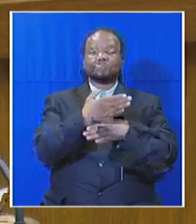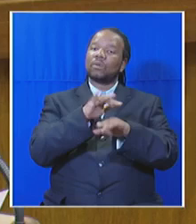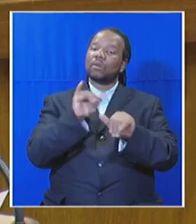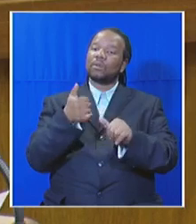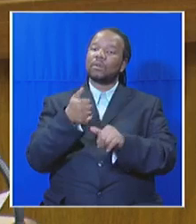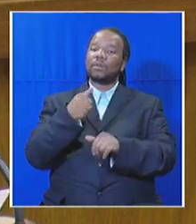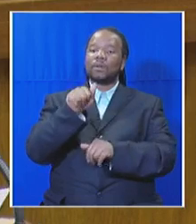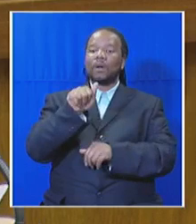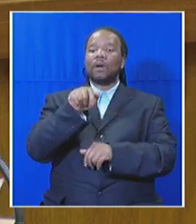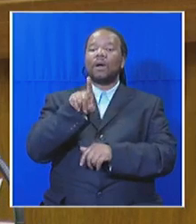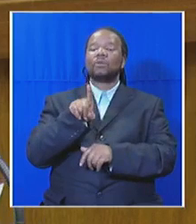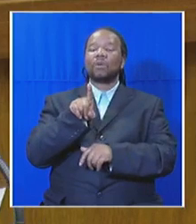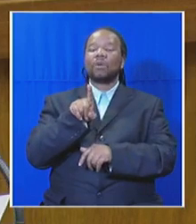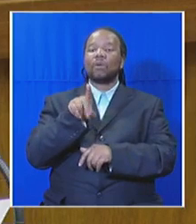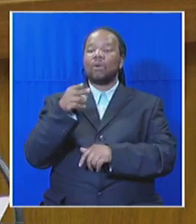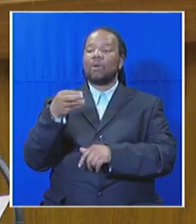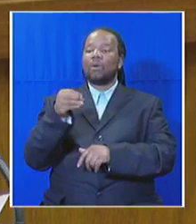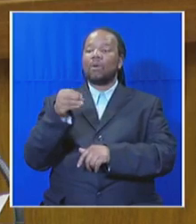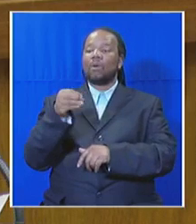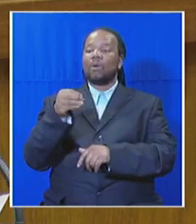committee on the police